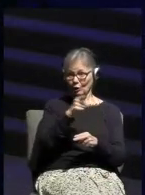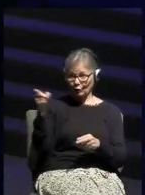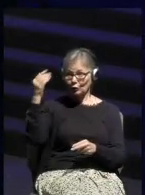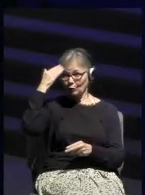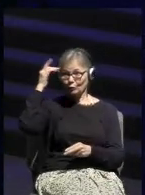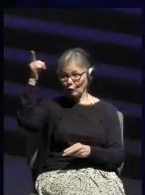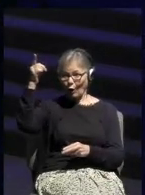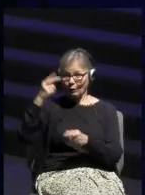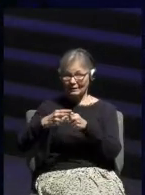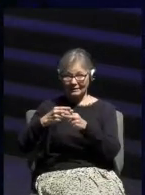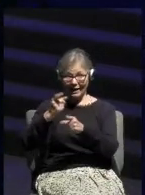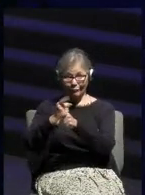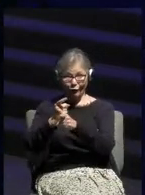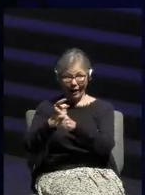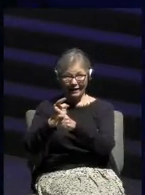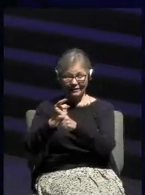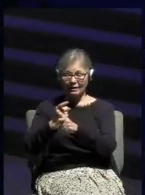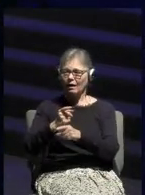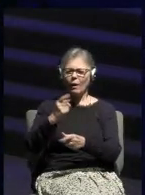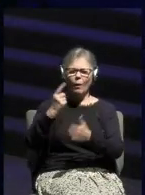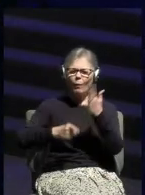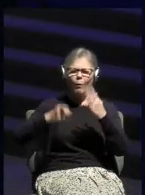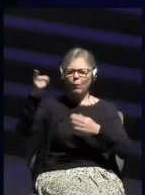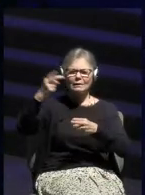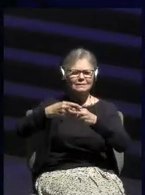name. Does anybody know His name?